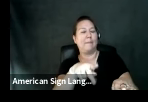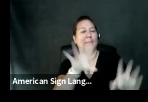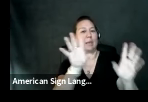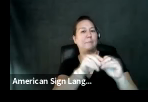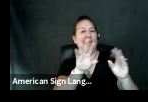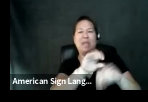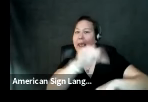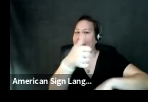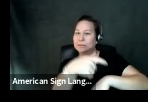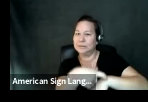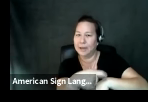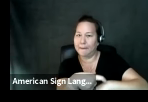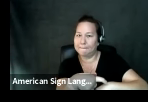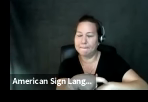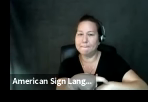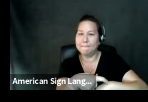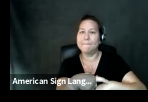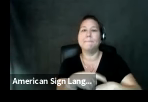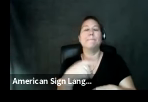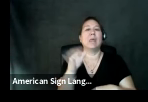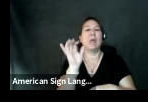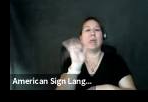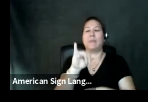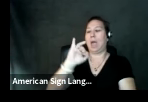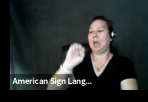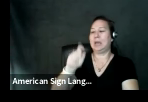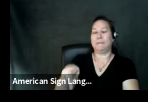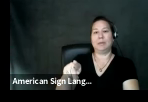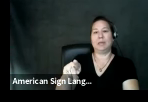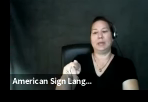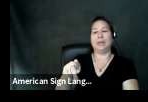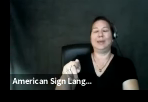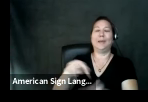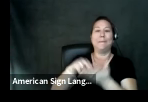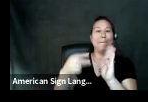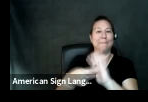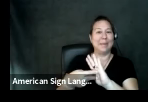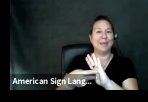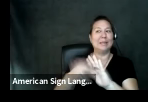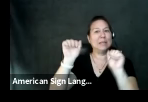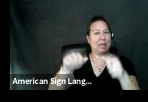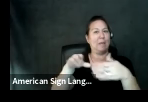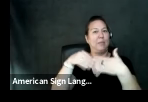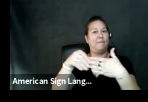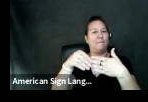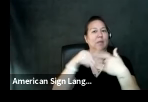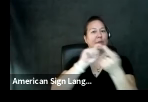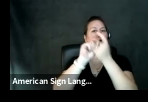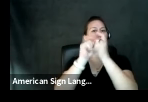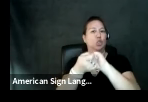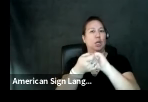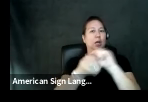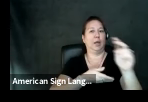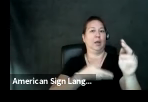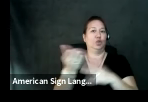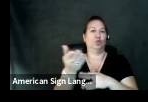We often call the IEP a living, breathing document that can be changed and amended through the year. So if there's something